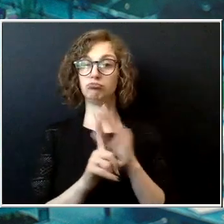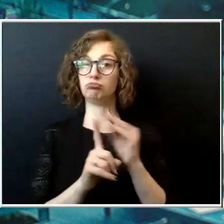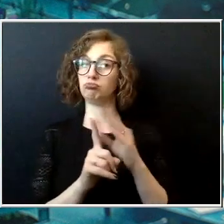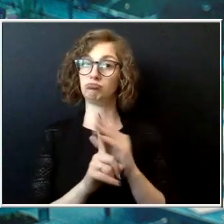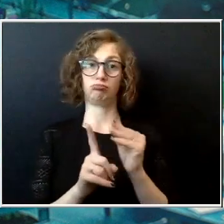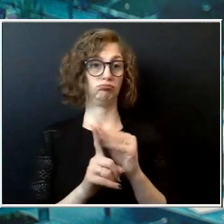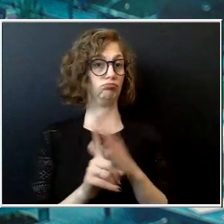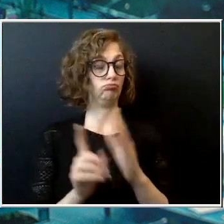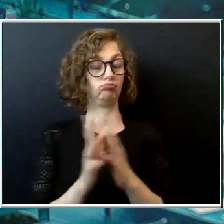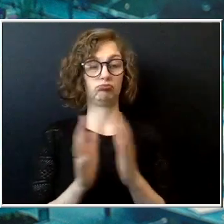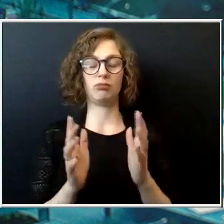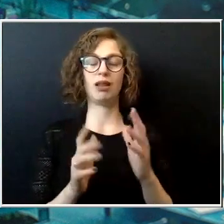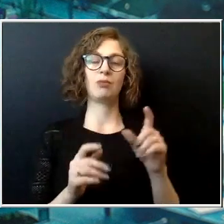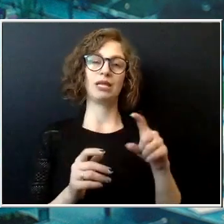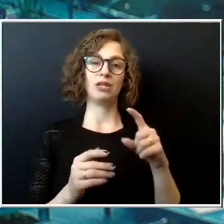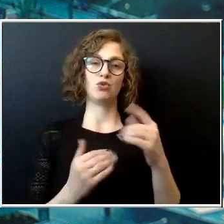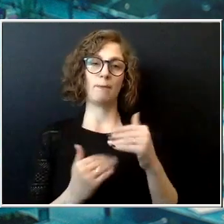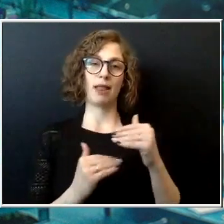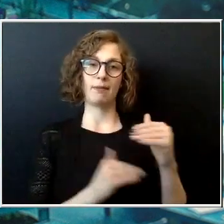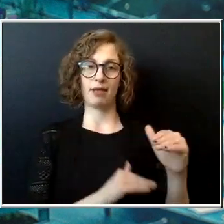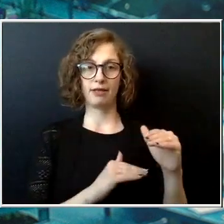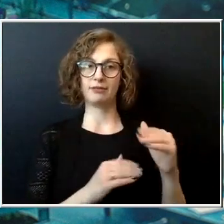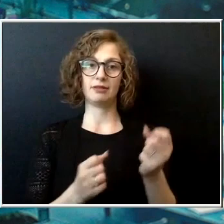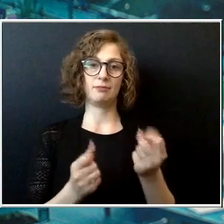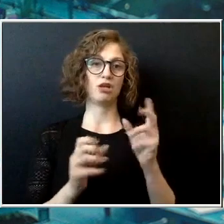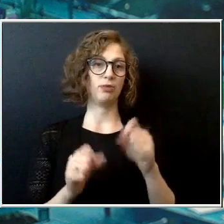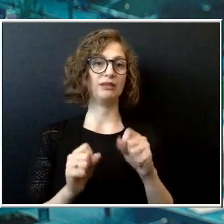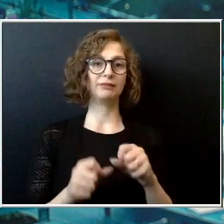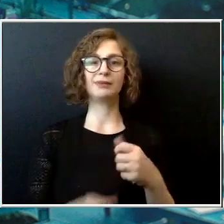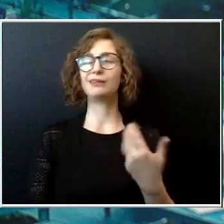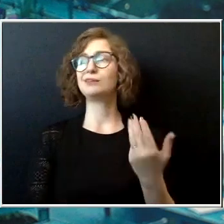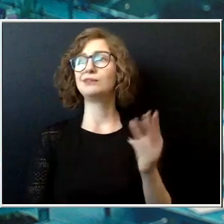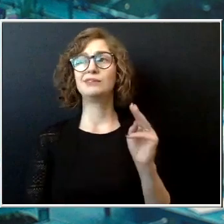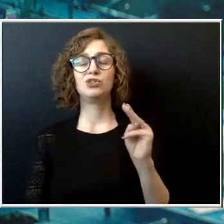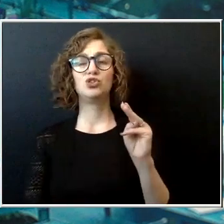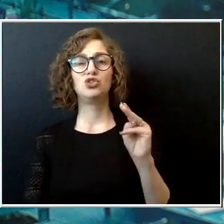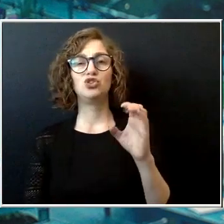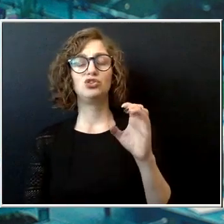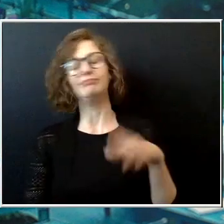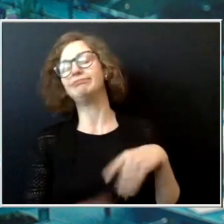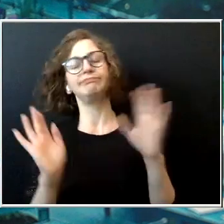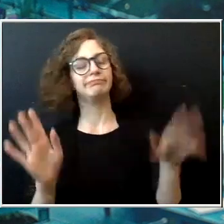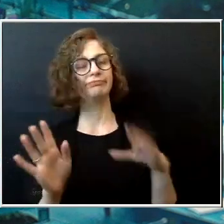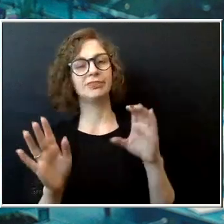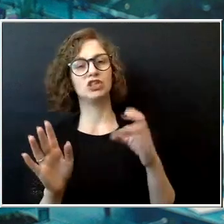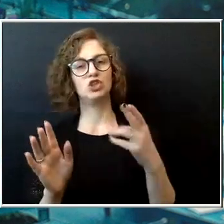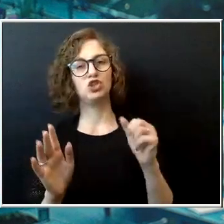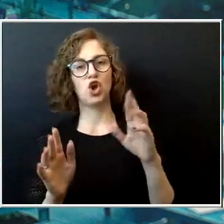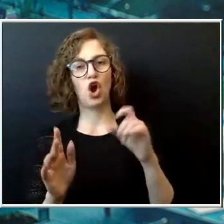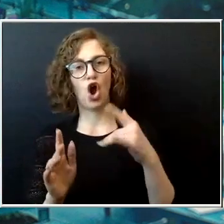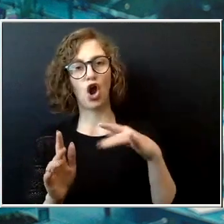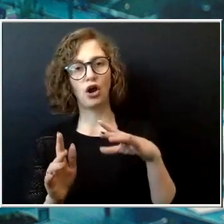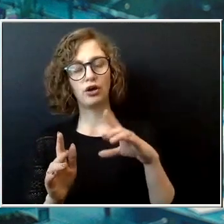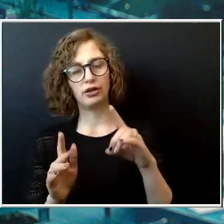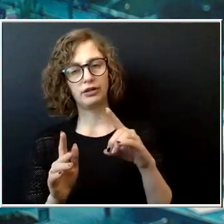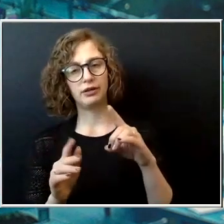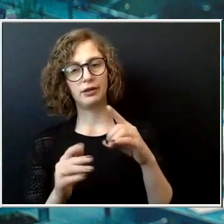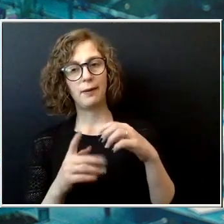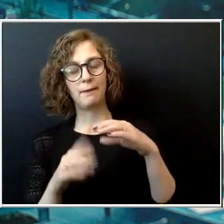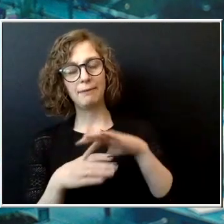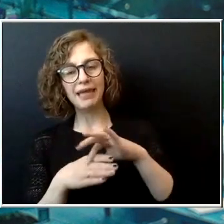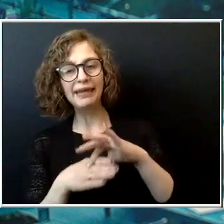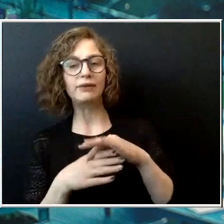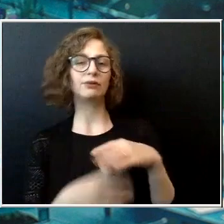it is charred meat or microplastics or preservatives in our food, everything in